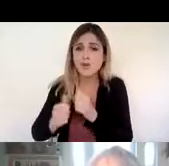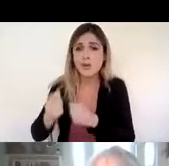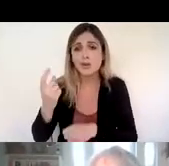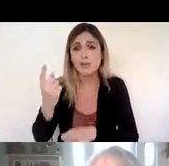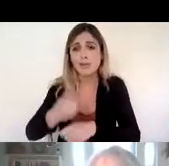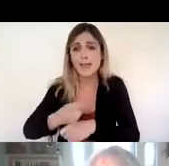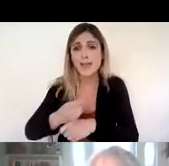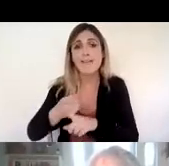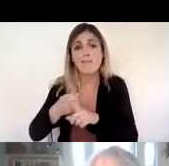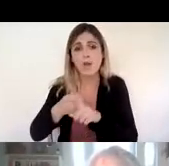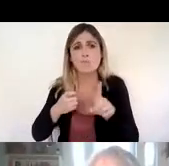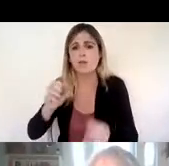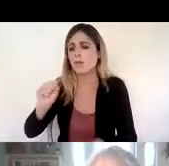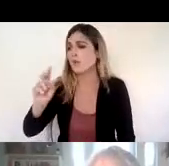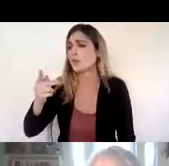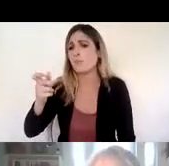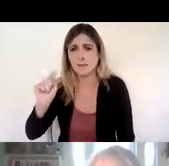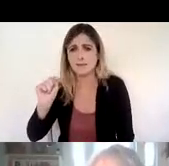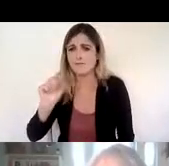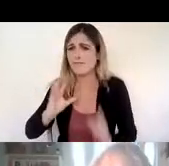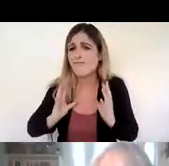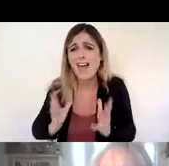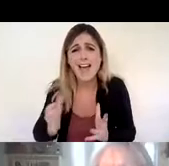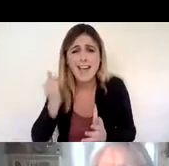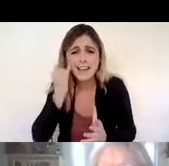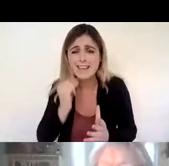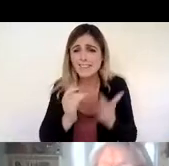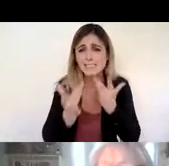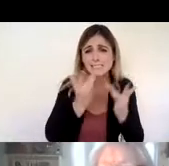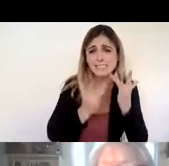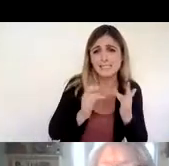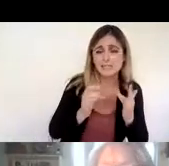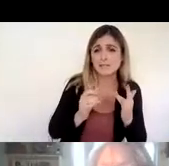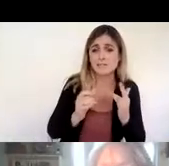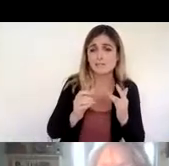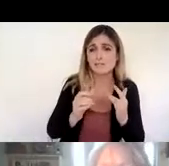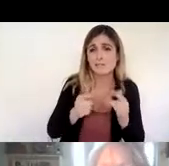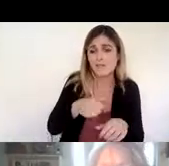supplement would be just fine if you're falling short on consumption of these other foods that I mentioned.